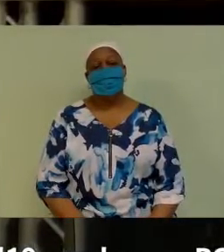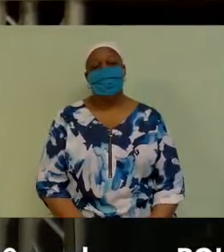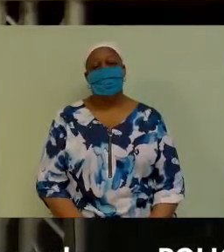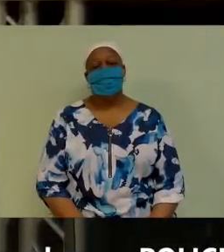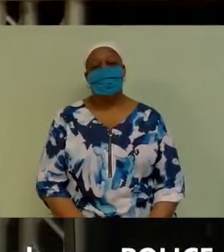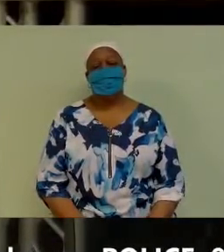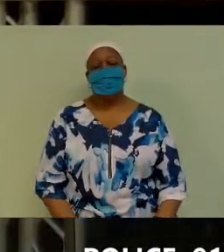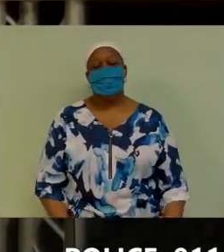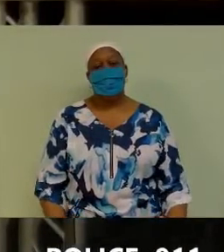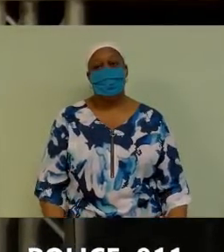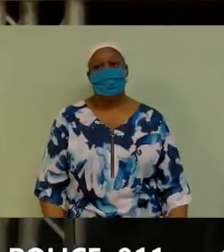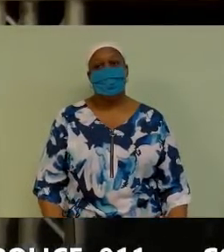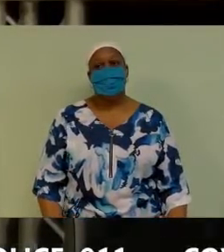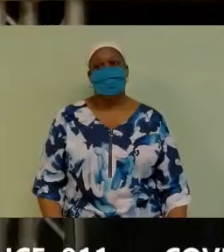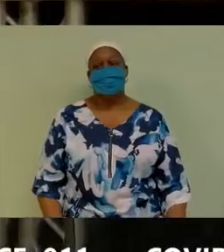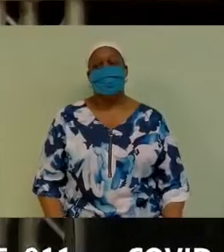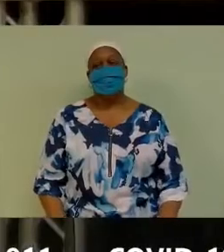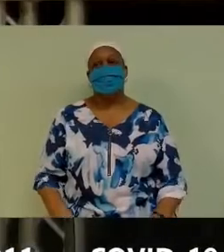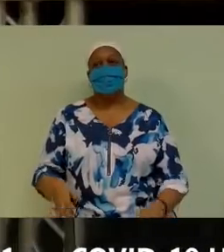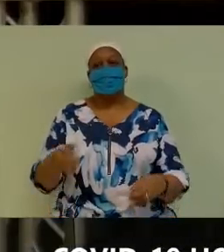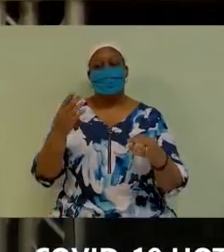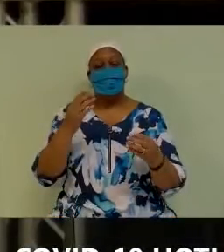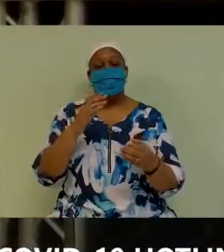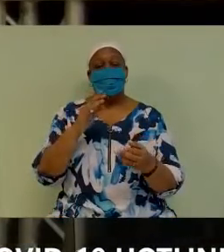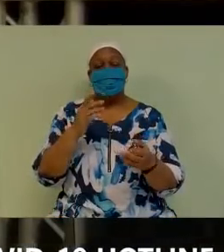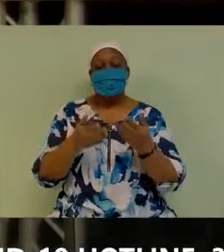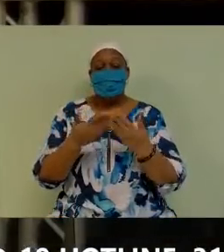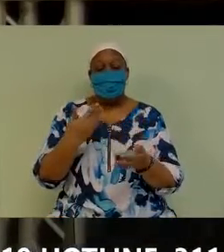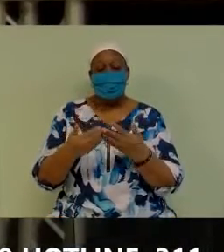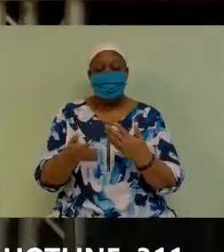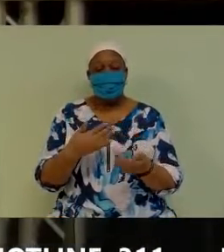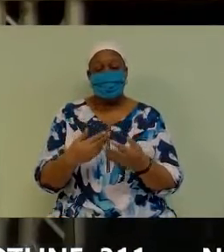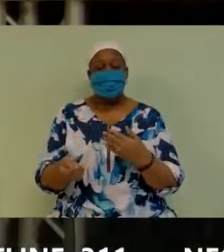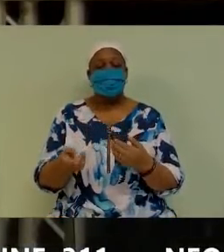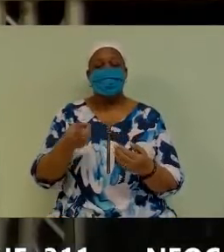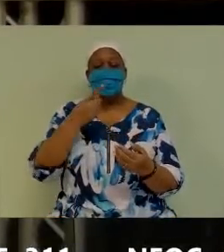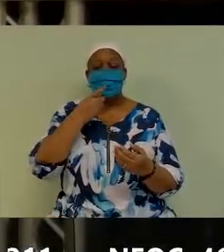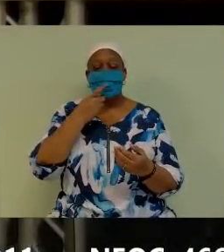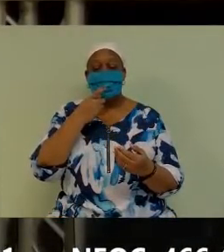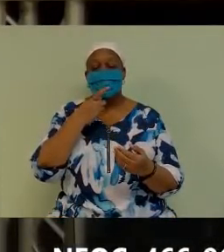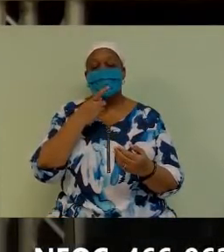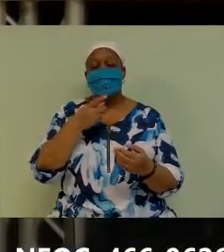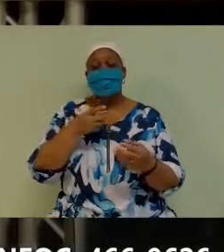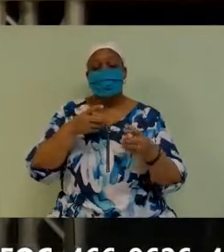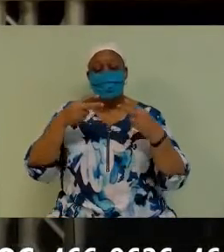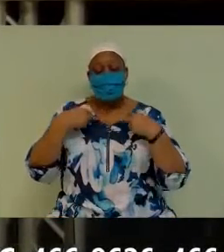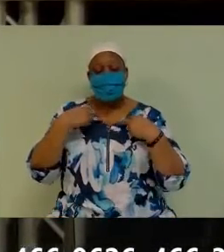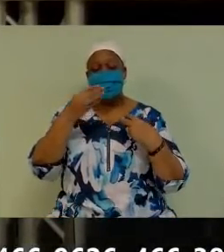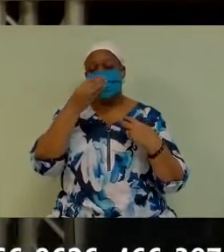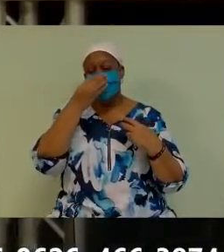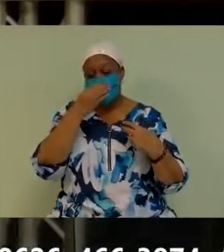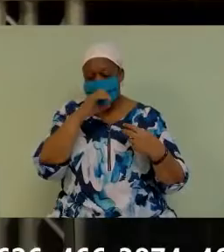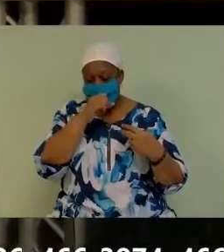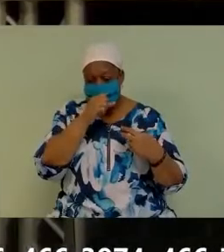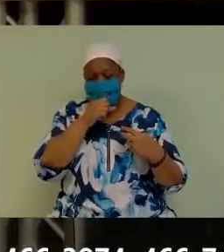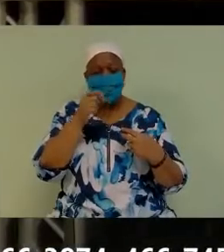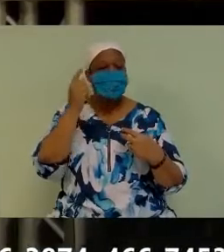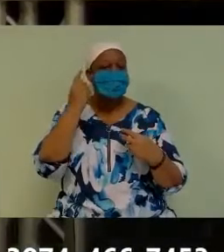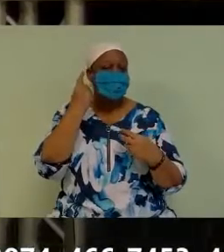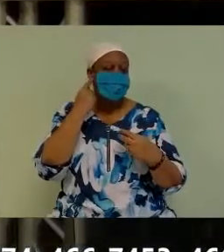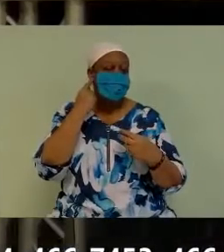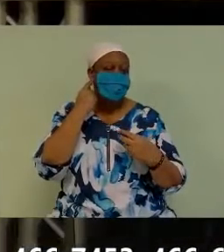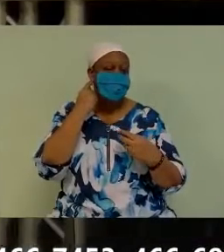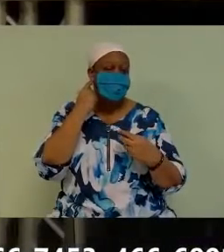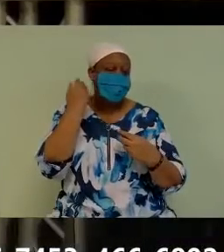that we know to contain this virus remains the same. Wearing the mask if you are suspected of having the disease so you